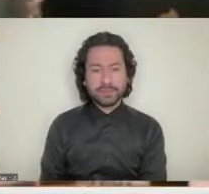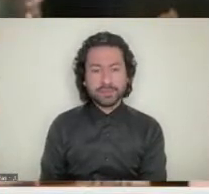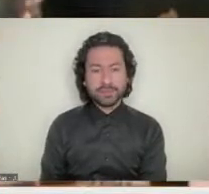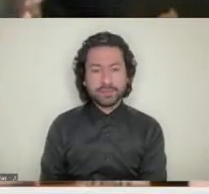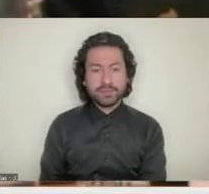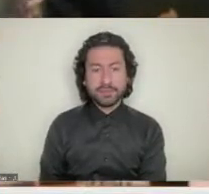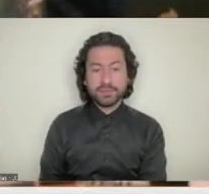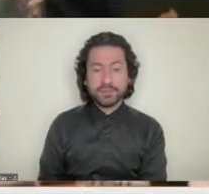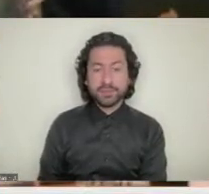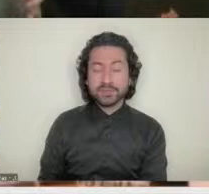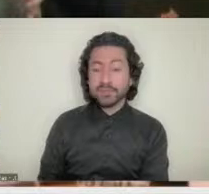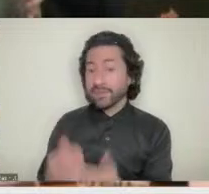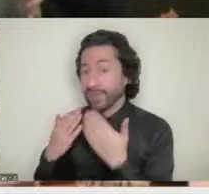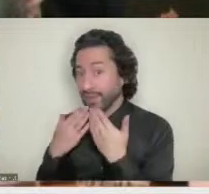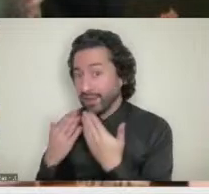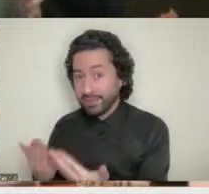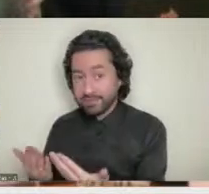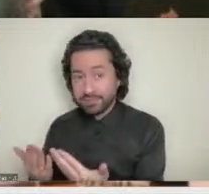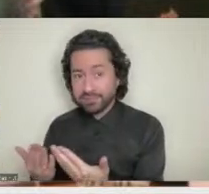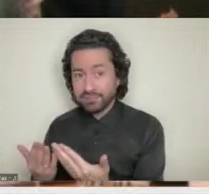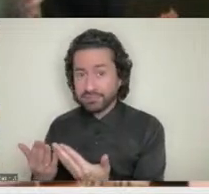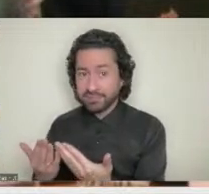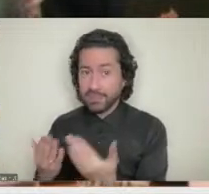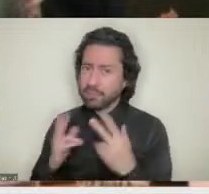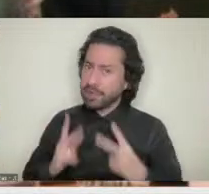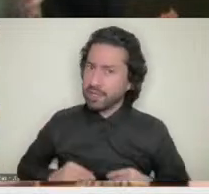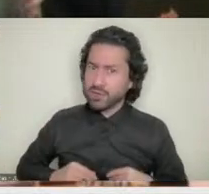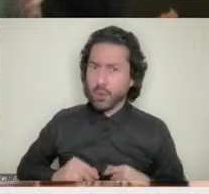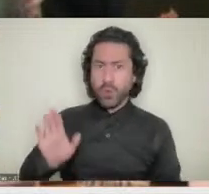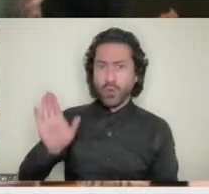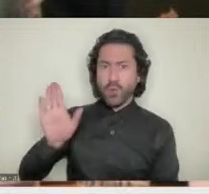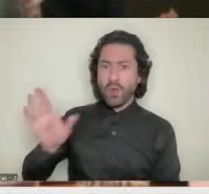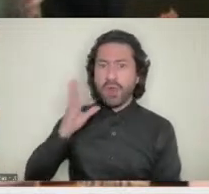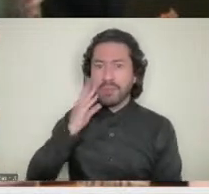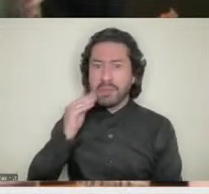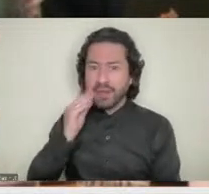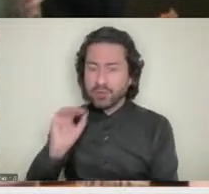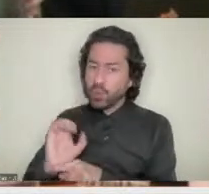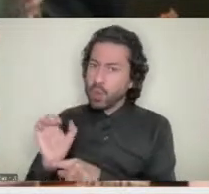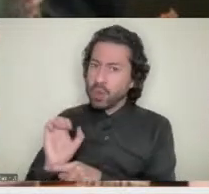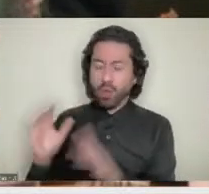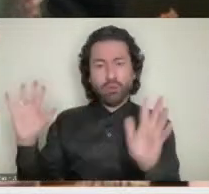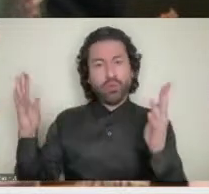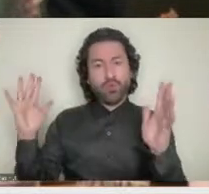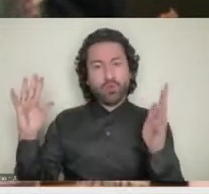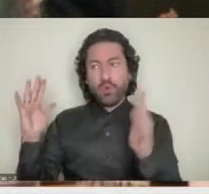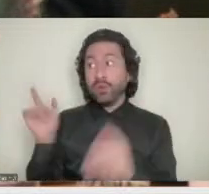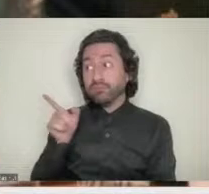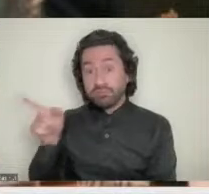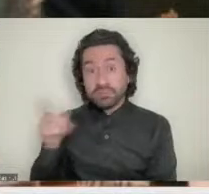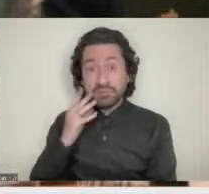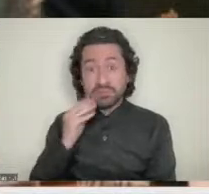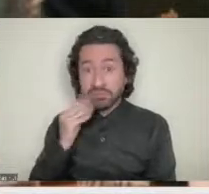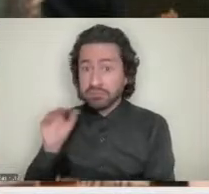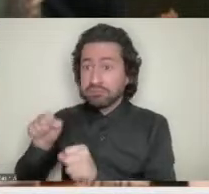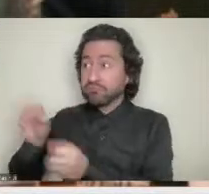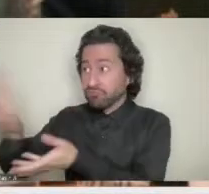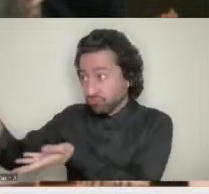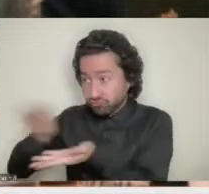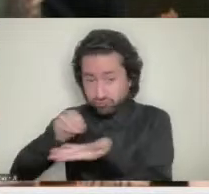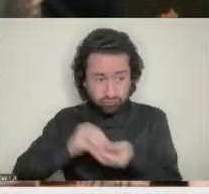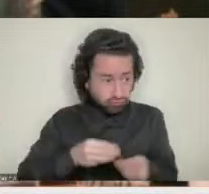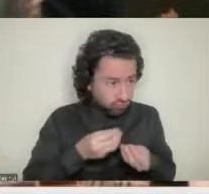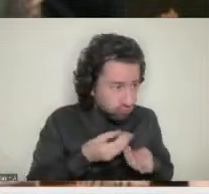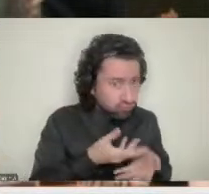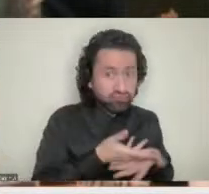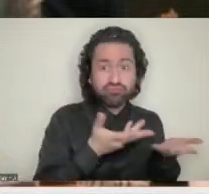Muchas gracias, Ministra Rovira, por traer. Thank you, Minister Rovira, for sharing with us the experience of Ecuador that can also